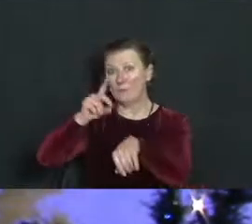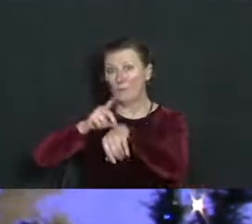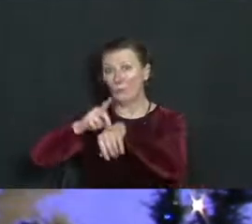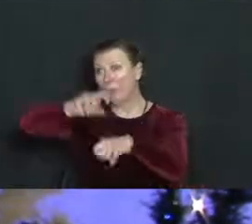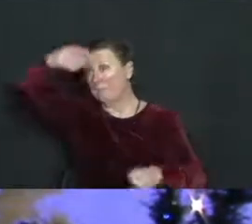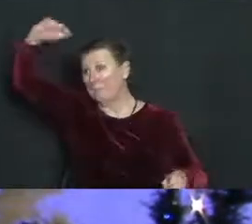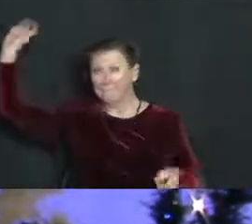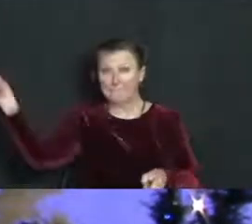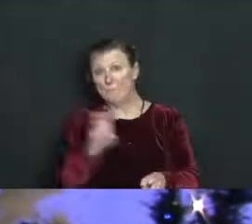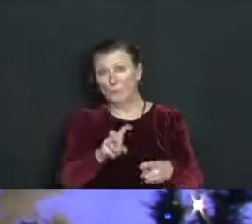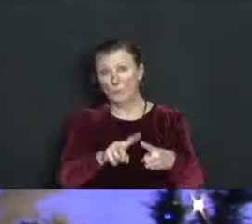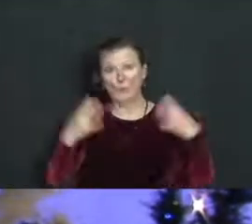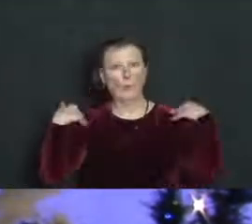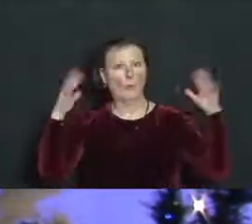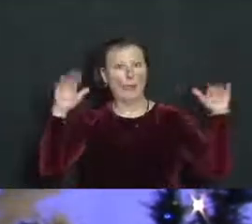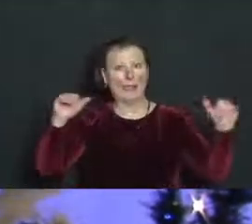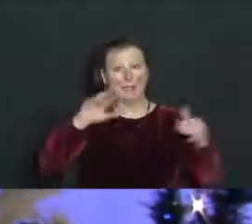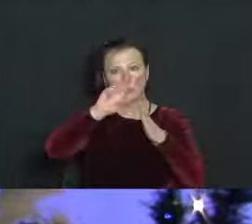angel mode.